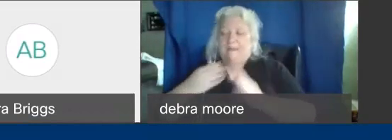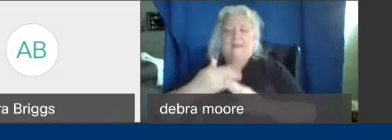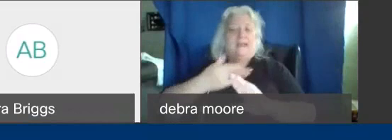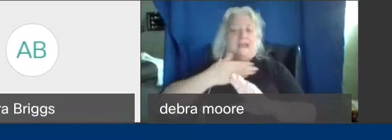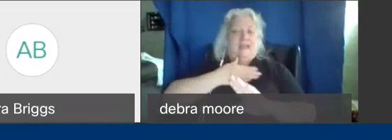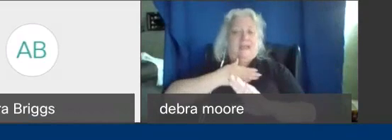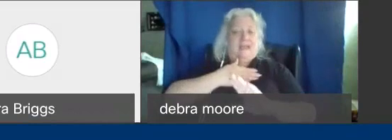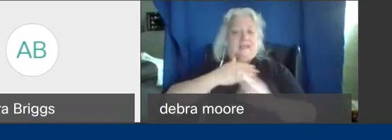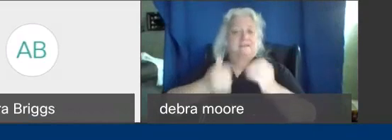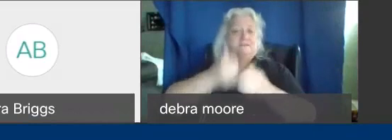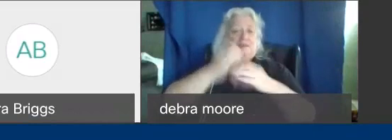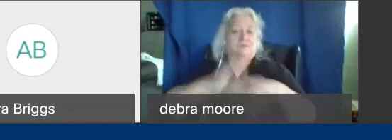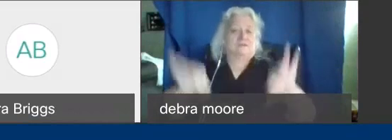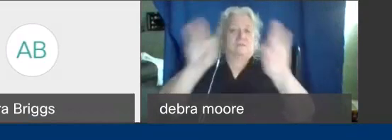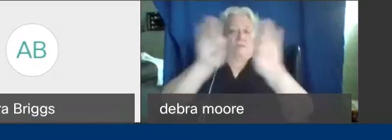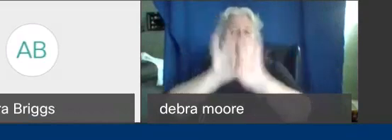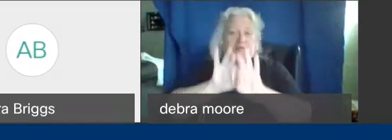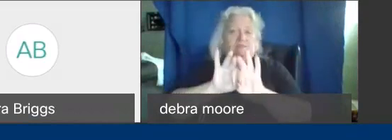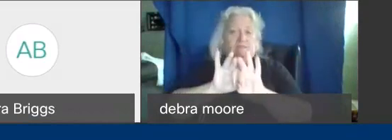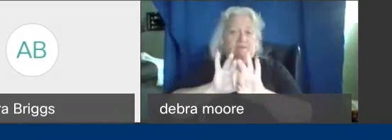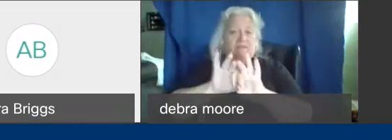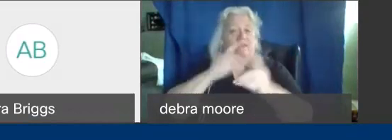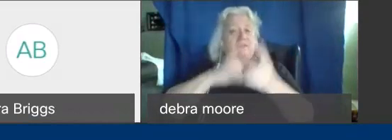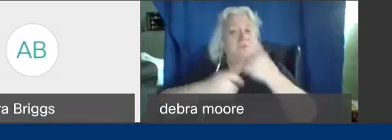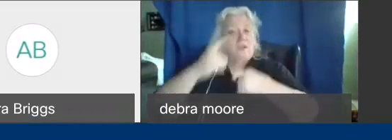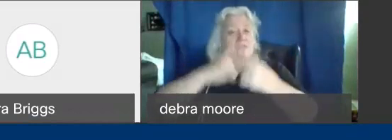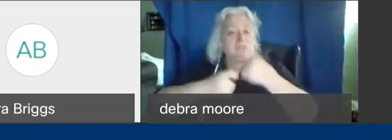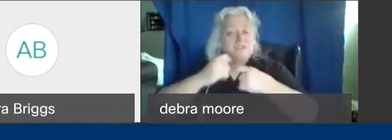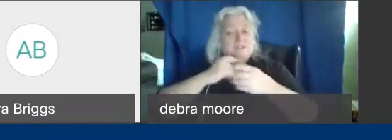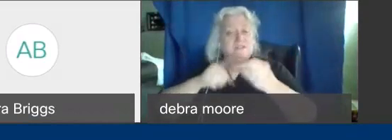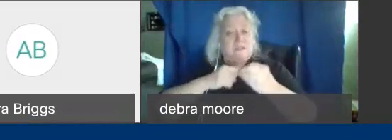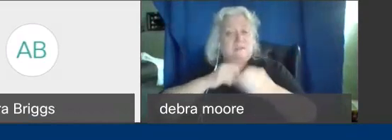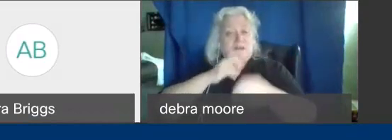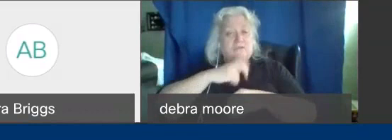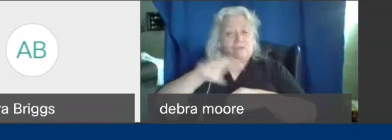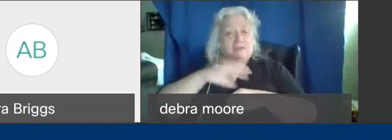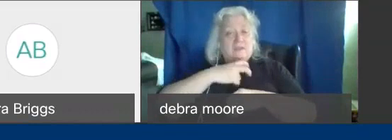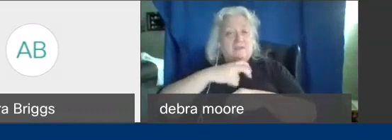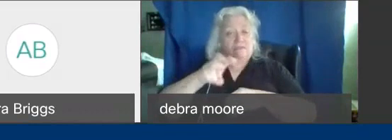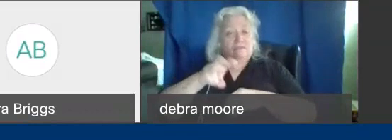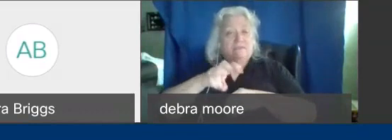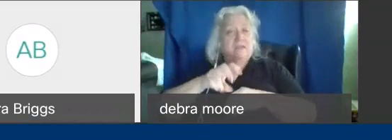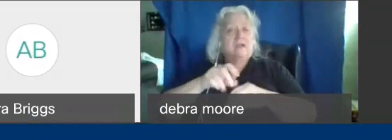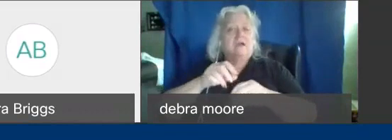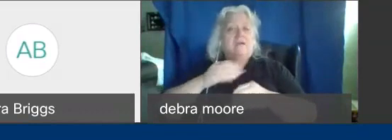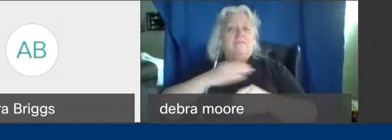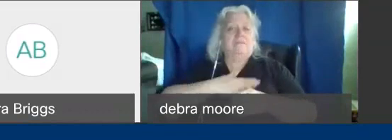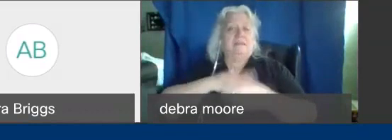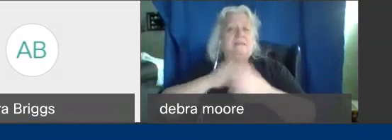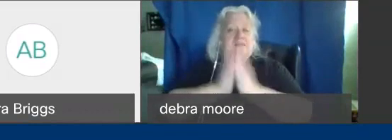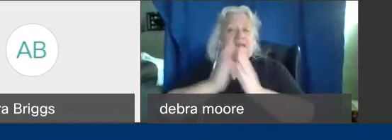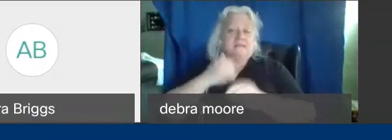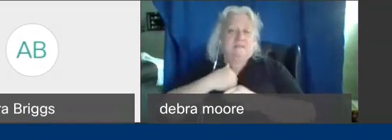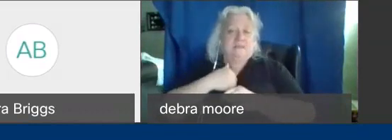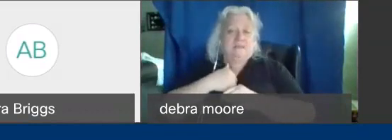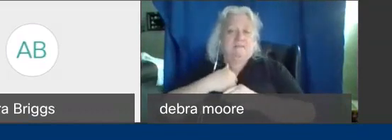student travel. If you ever have any questions, though, about travel, please reach out to myself or another full-time student